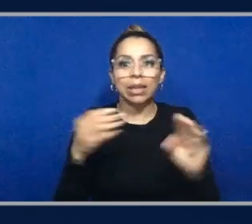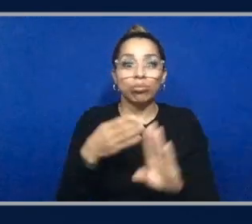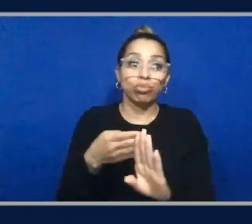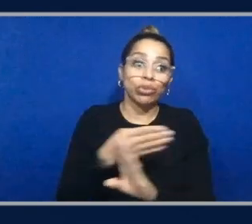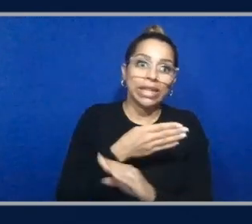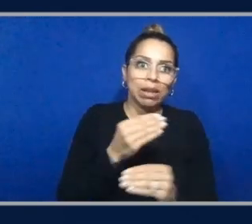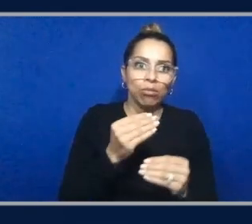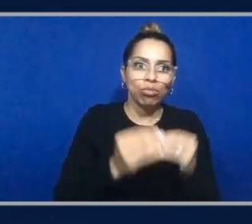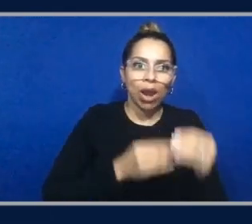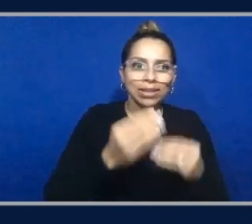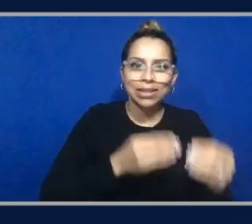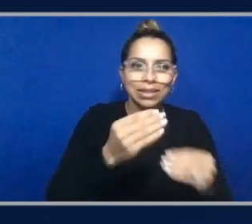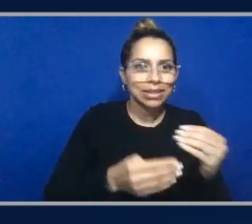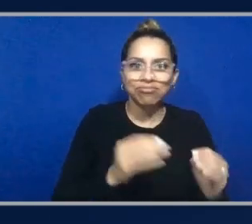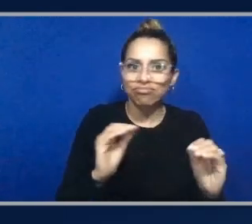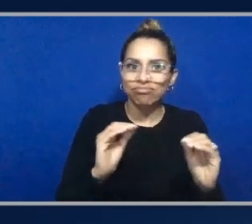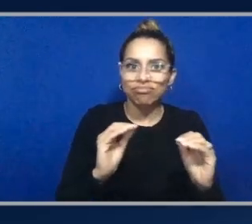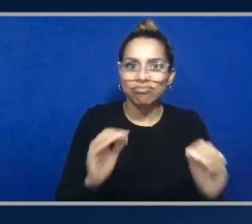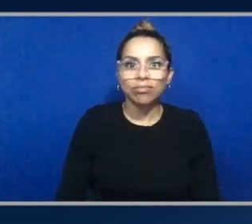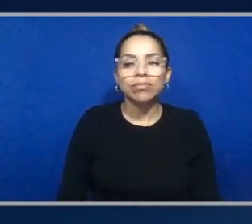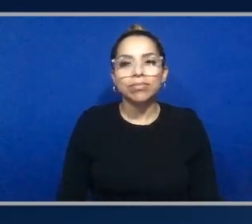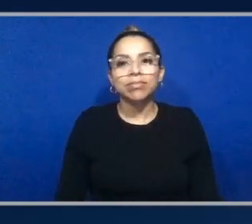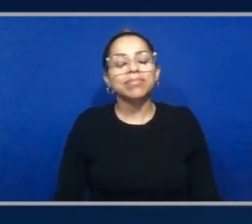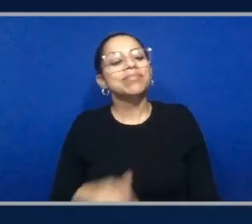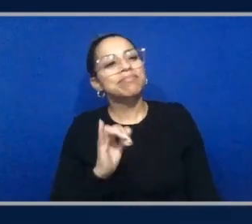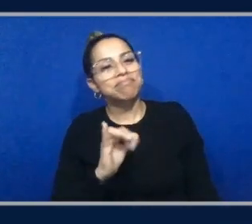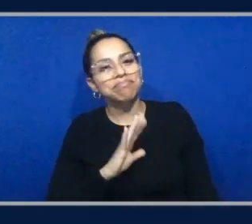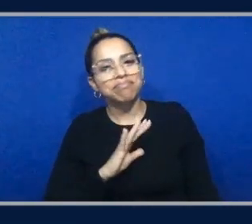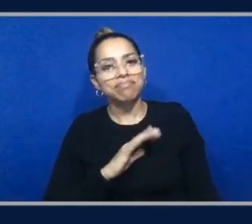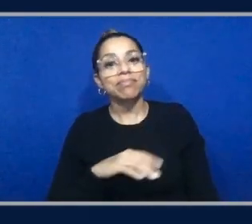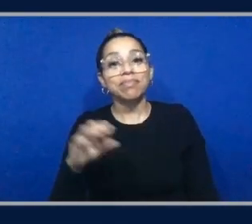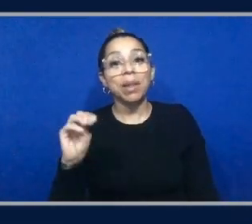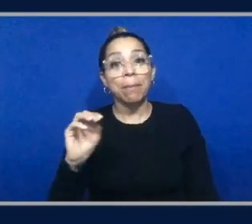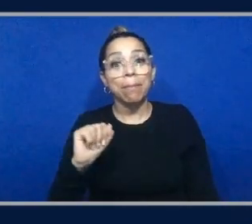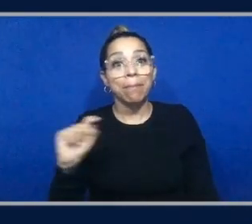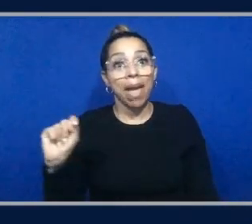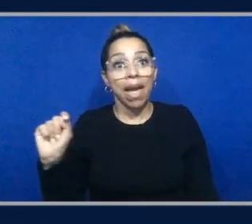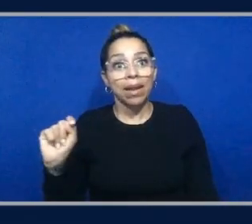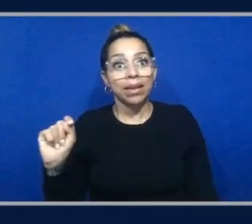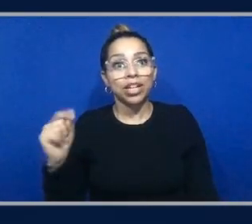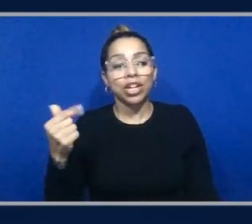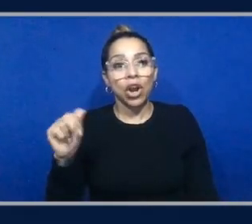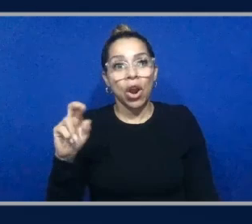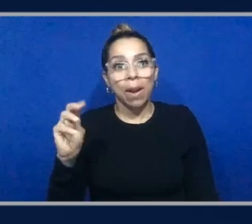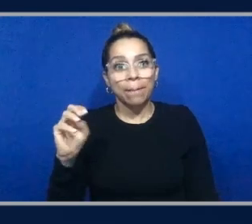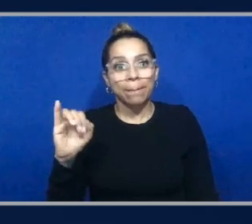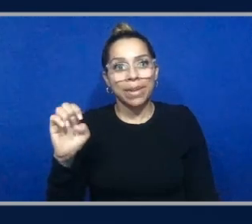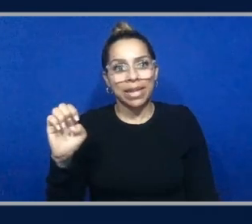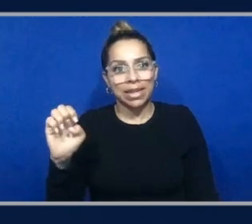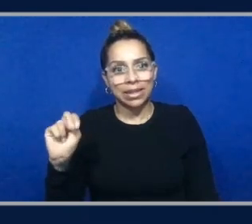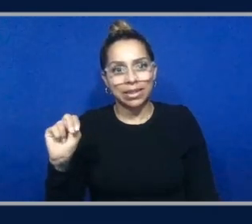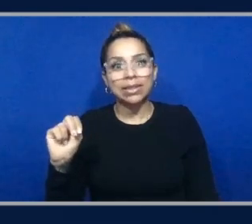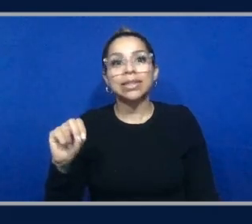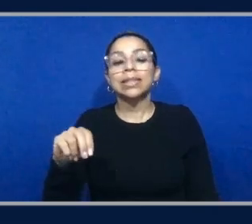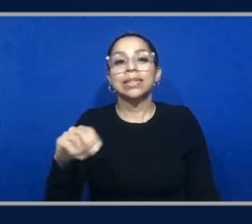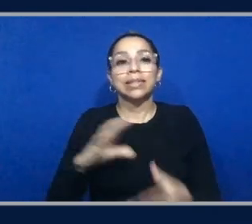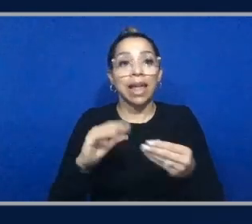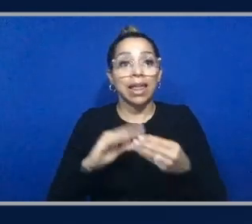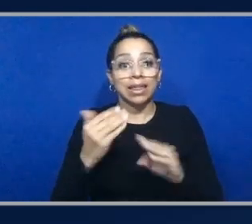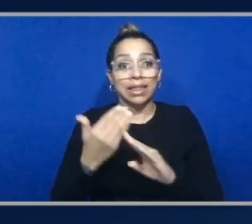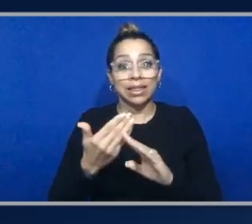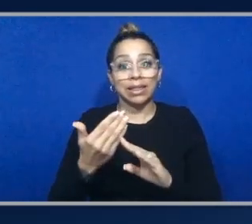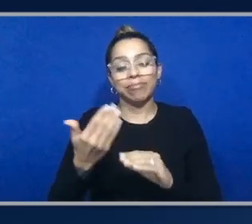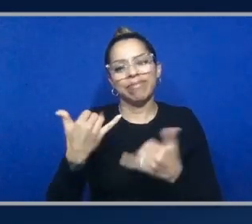seems like Matt Garman said this morning that we're past the excitement of large language models, and the